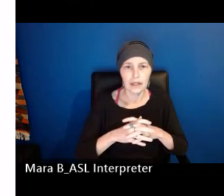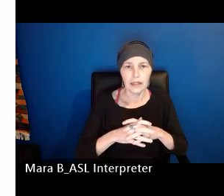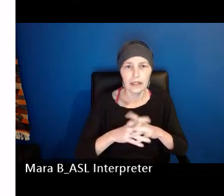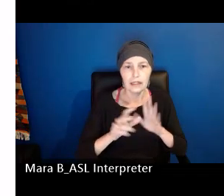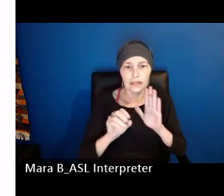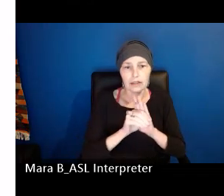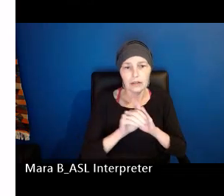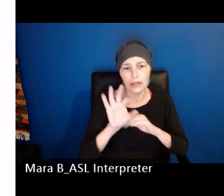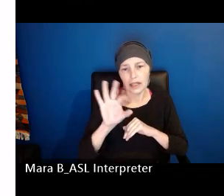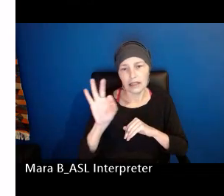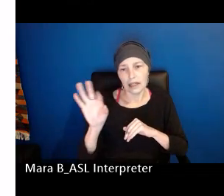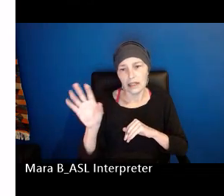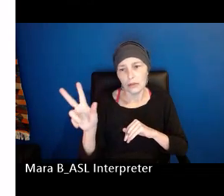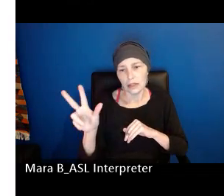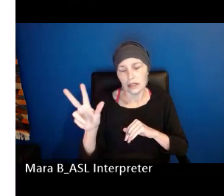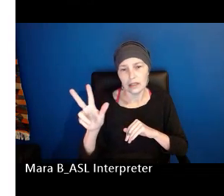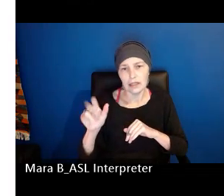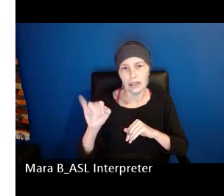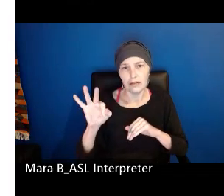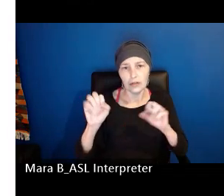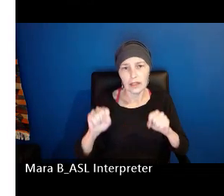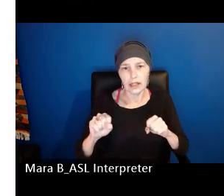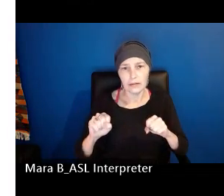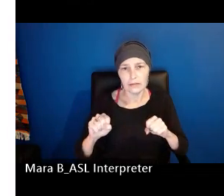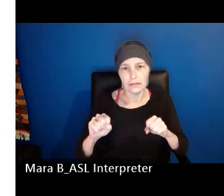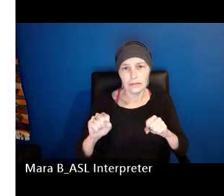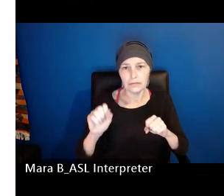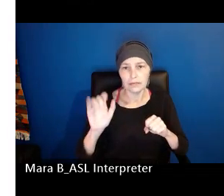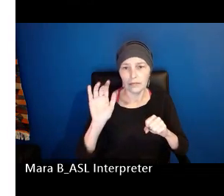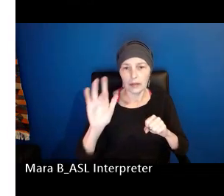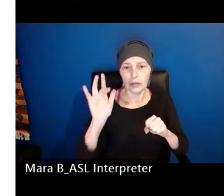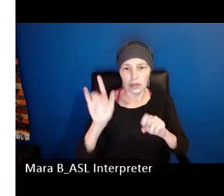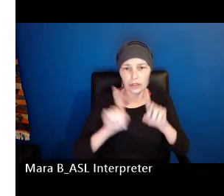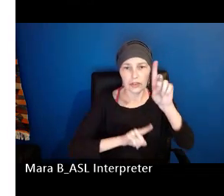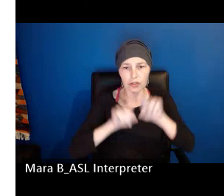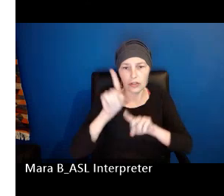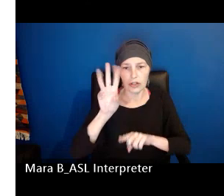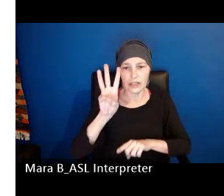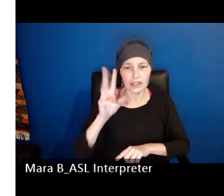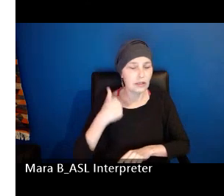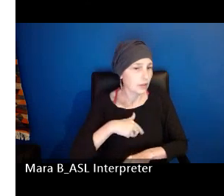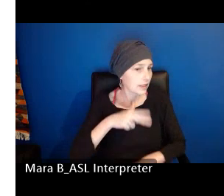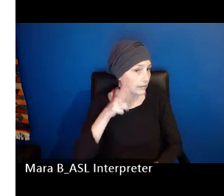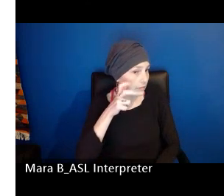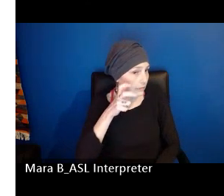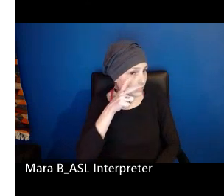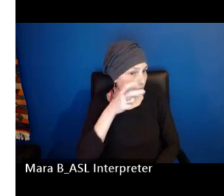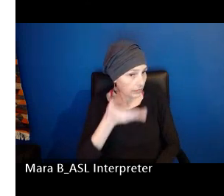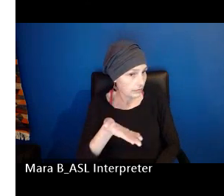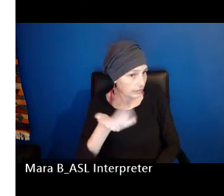0993. If that's you, we've unmuted you. Just push *6 and we should be able to hear you.